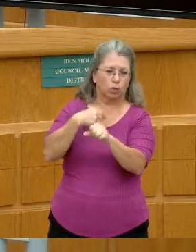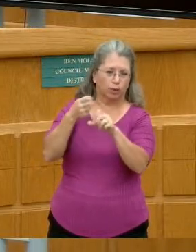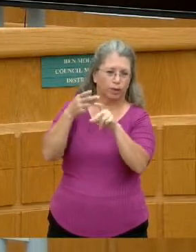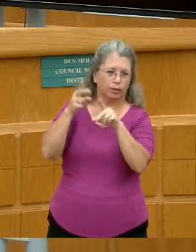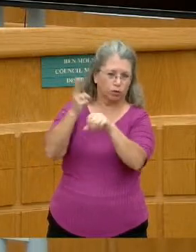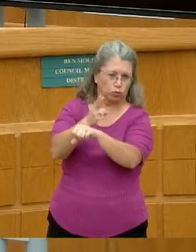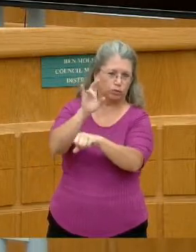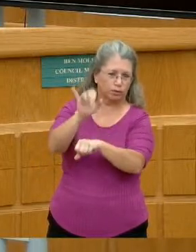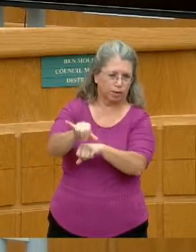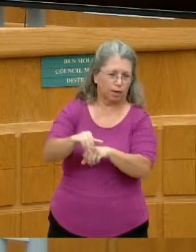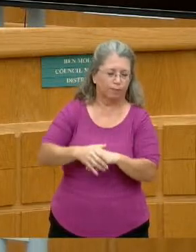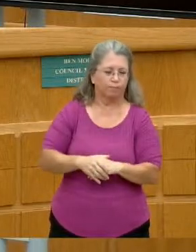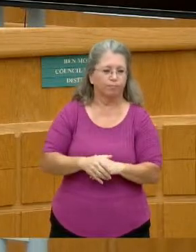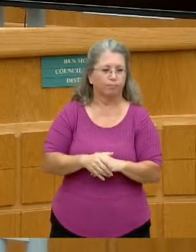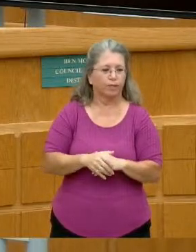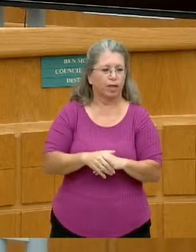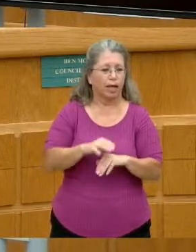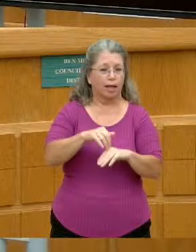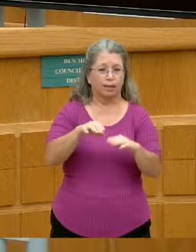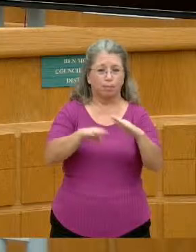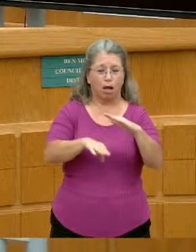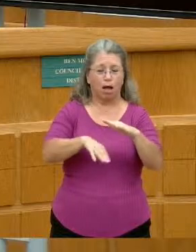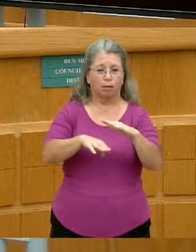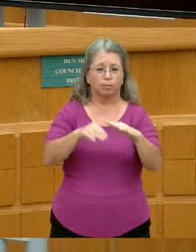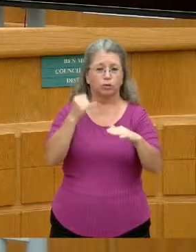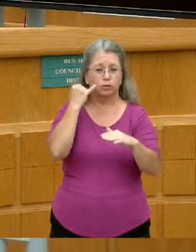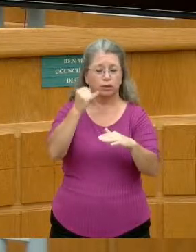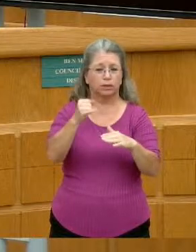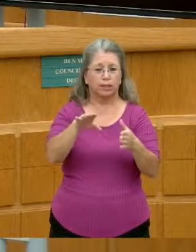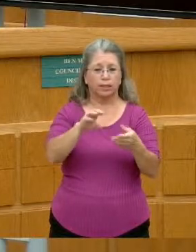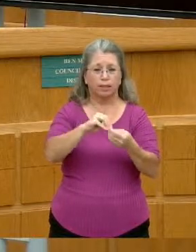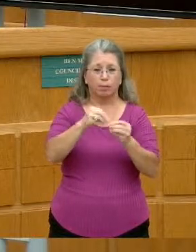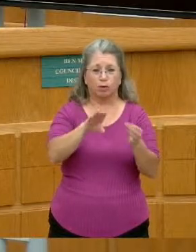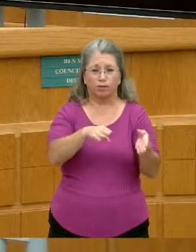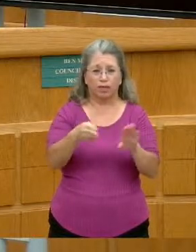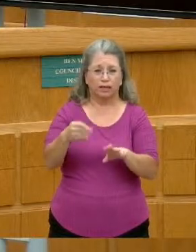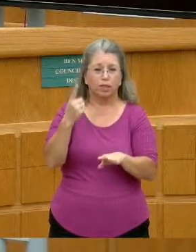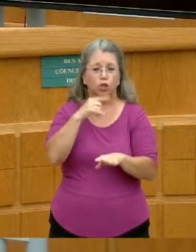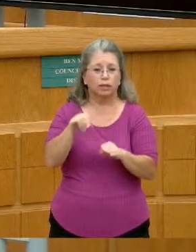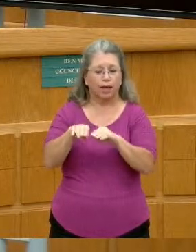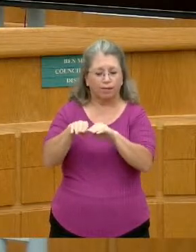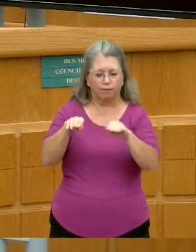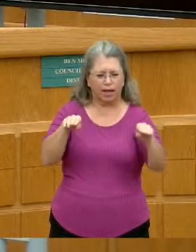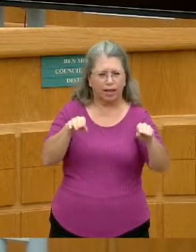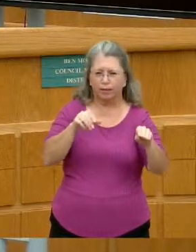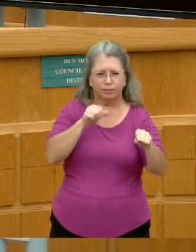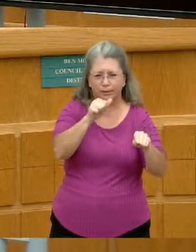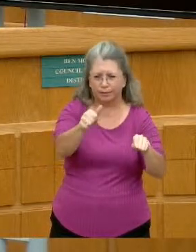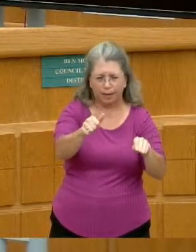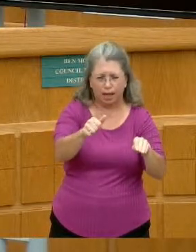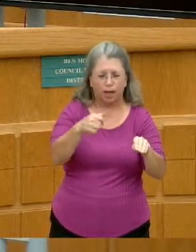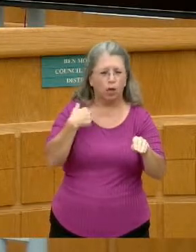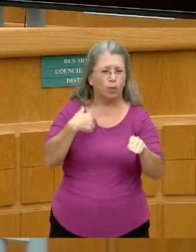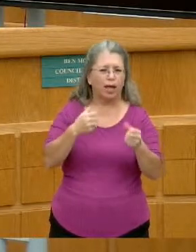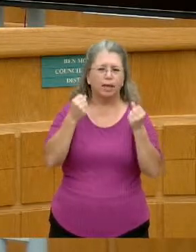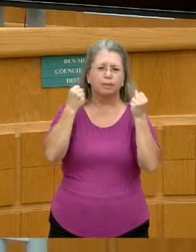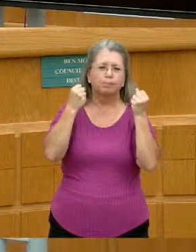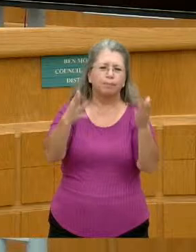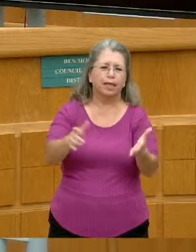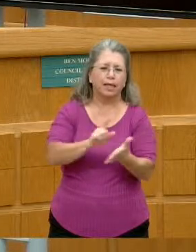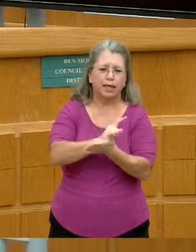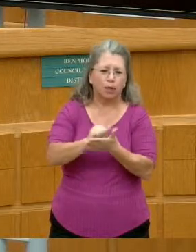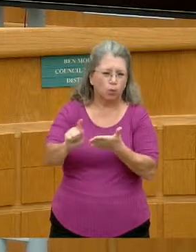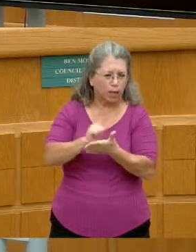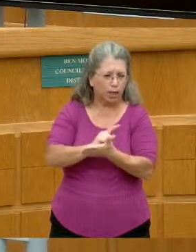see fatalities. Now, it looks like a flat line, but it's not. We went through weeks and weeks and weeks where this number of fatalities didn't change. Now